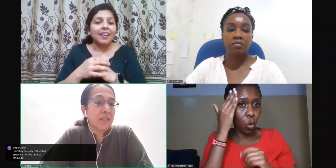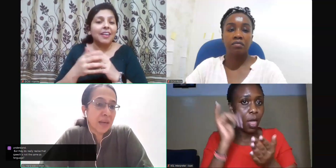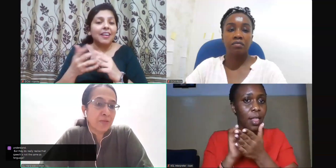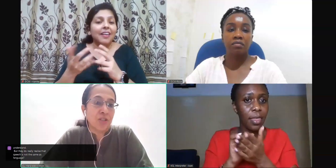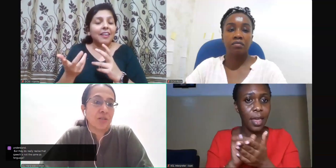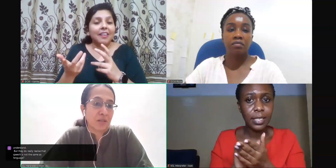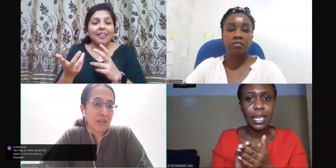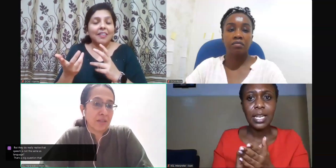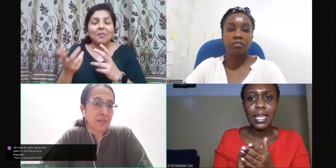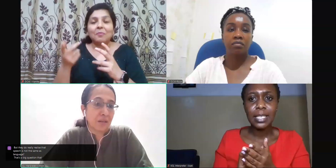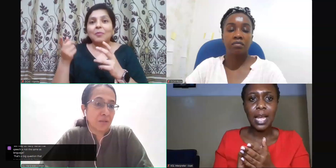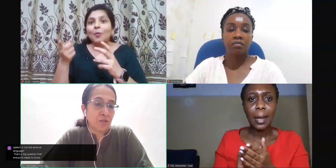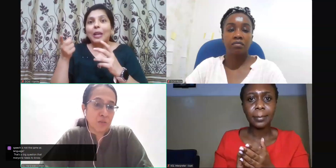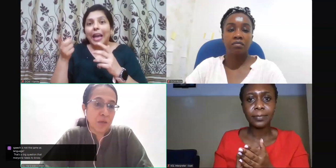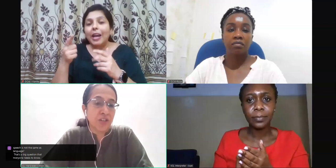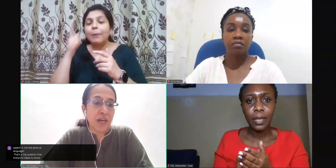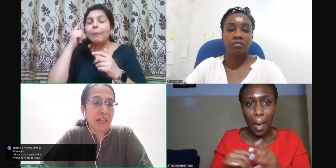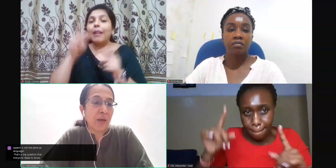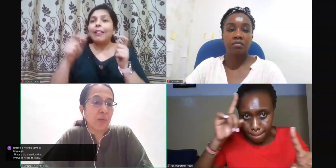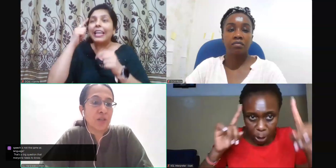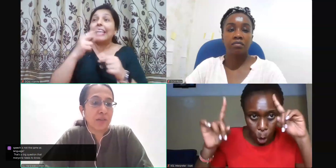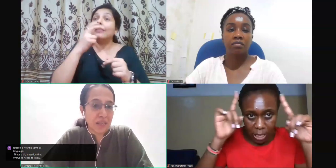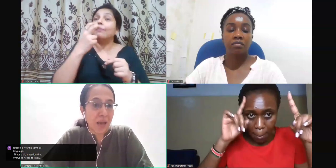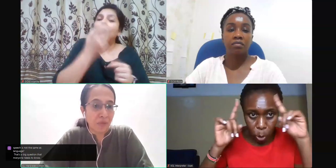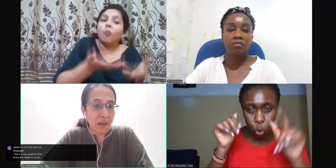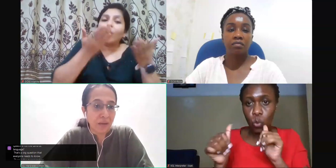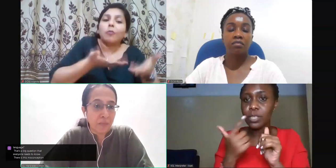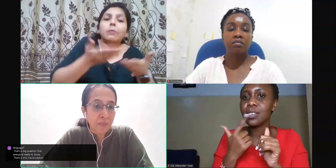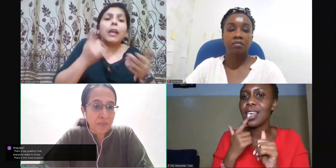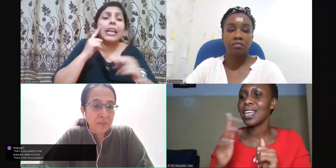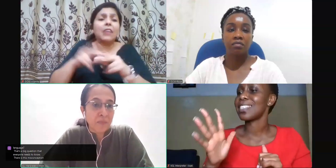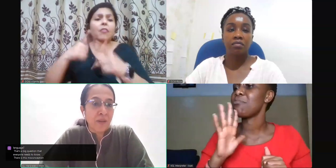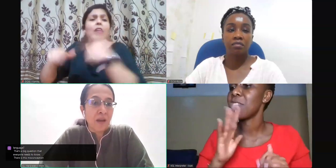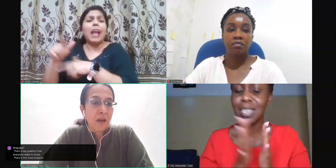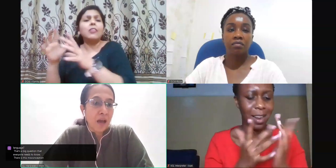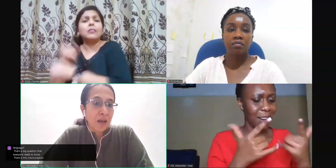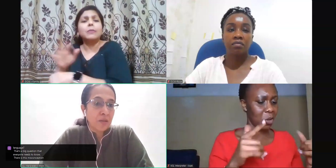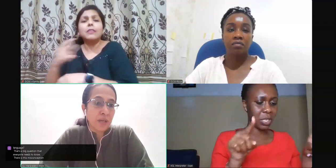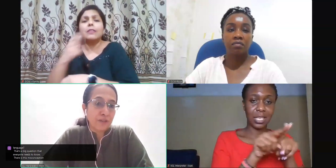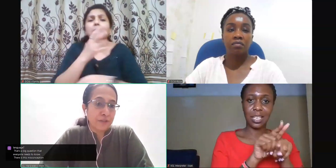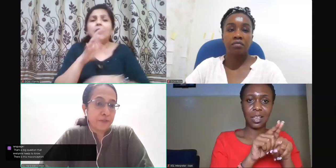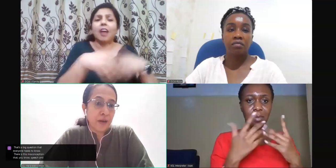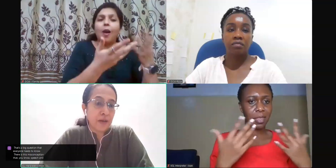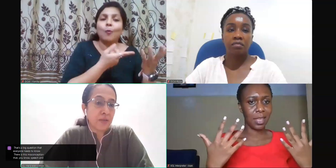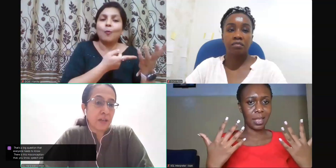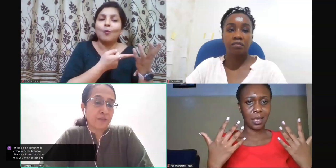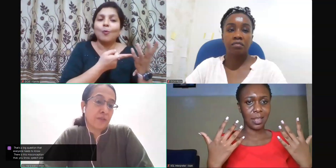this misconception that speech and language are the same thing. So